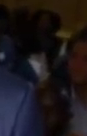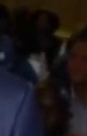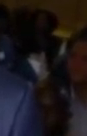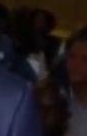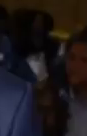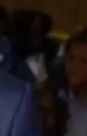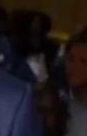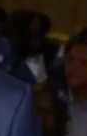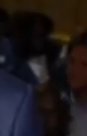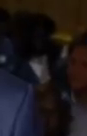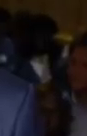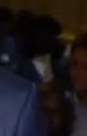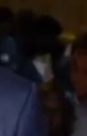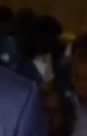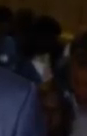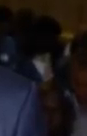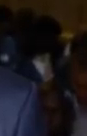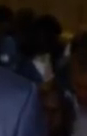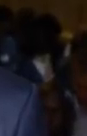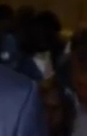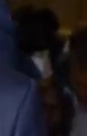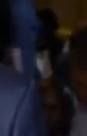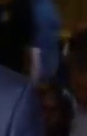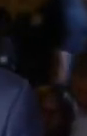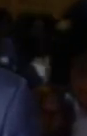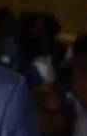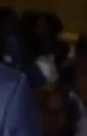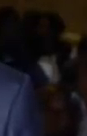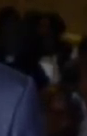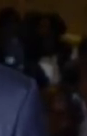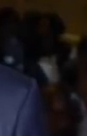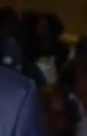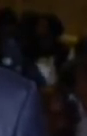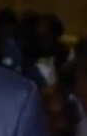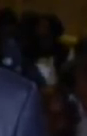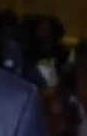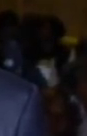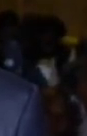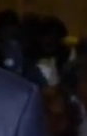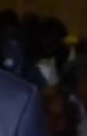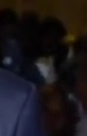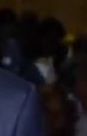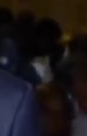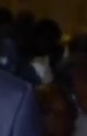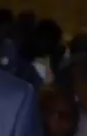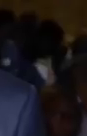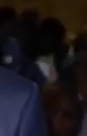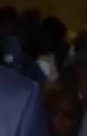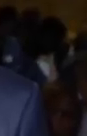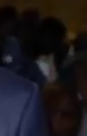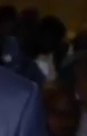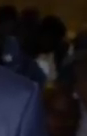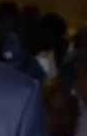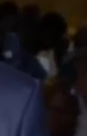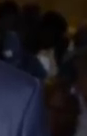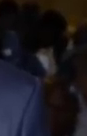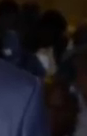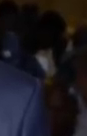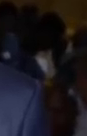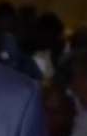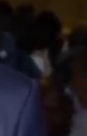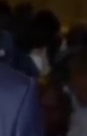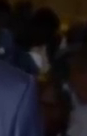or portrait of the party or of a person and vice versa. What should be the